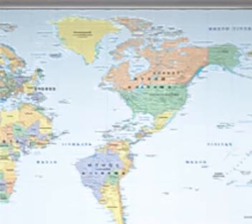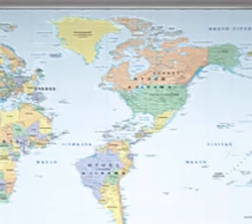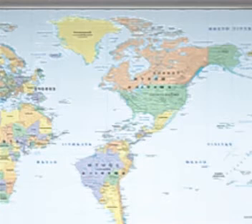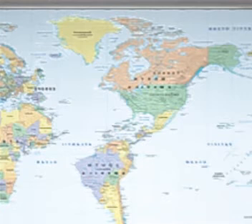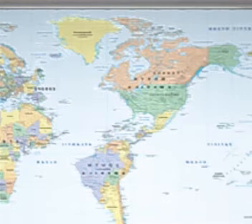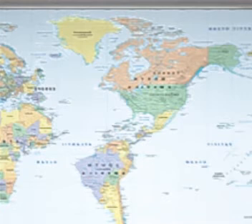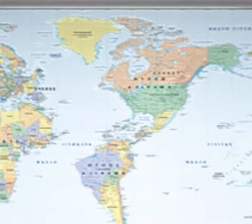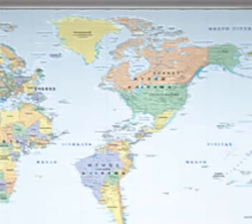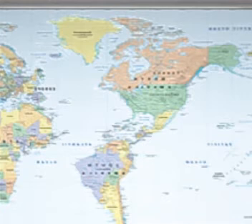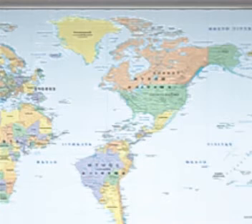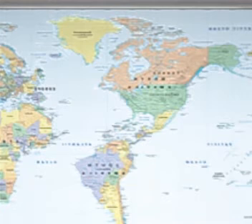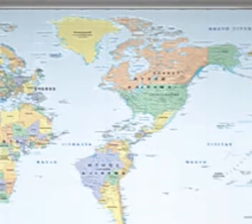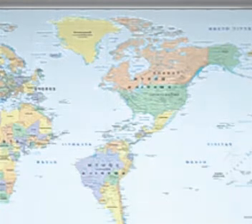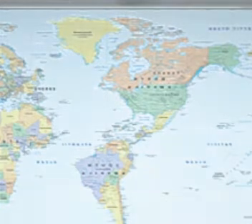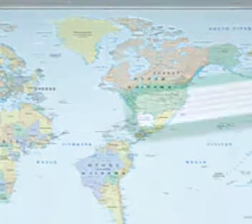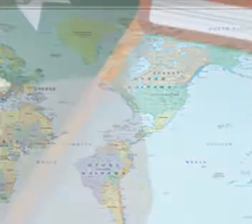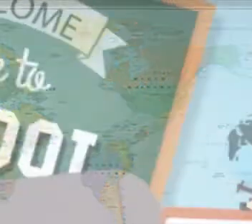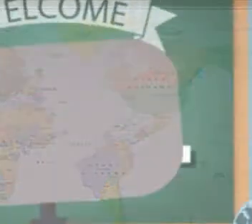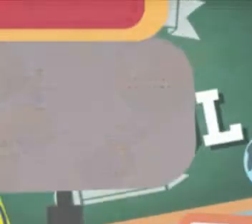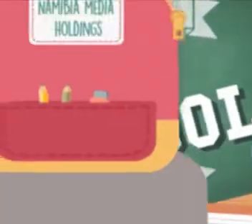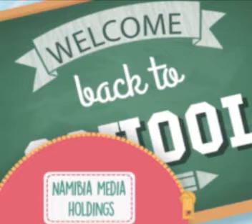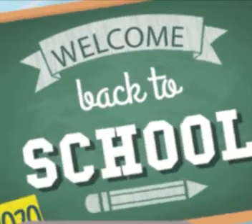in the direction of teacher Hetty's class.